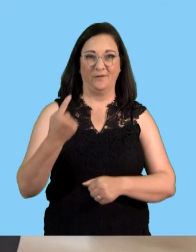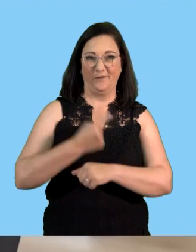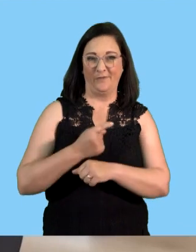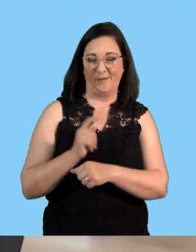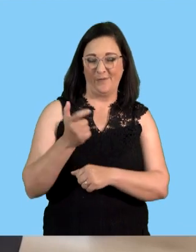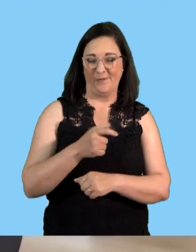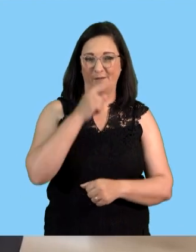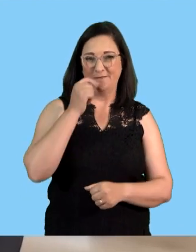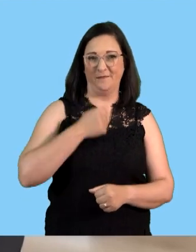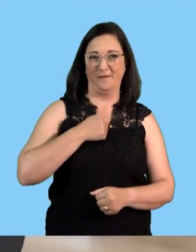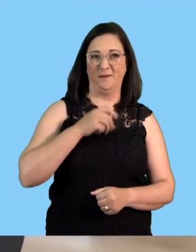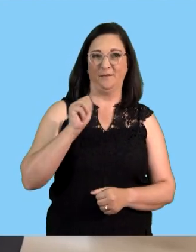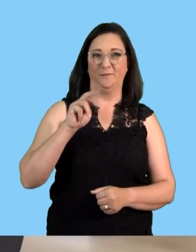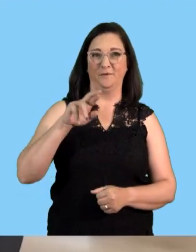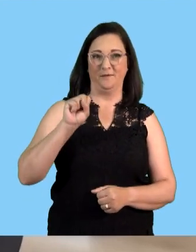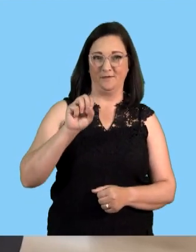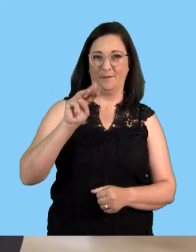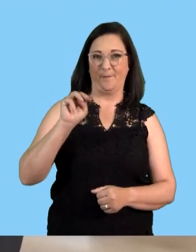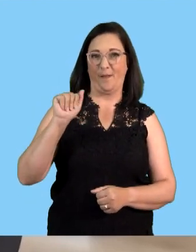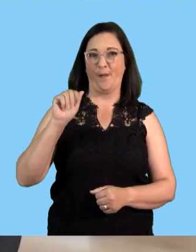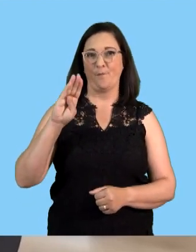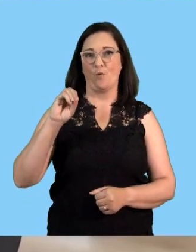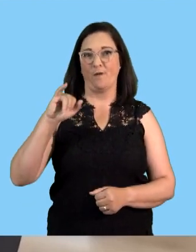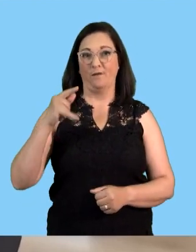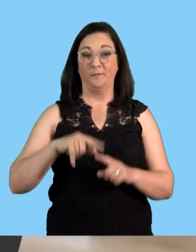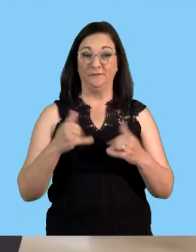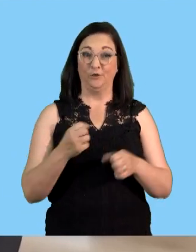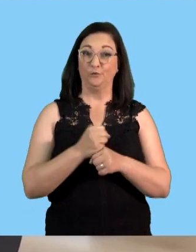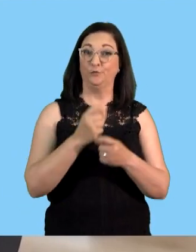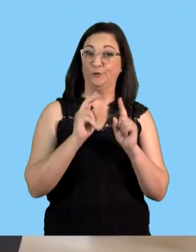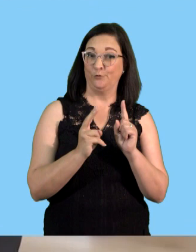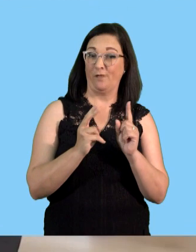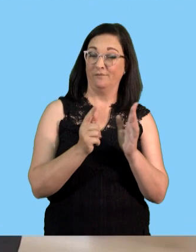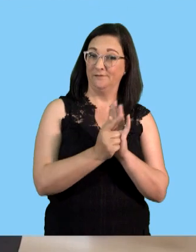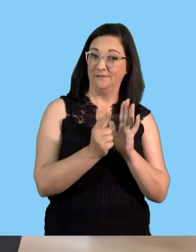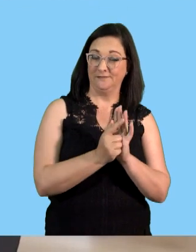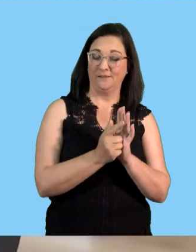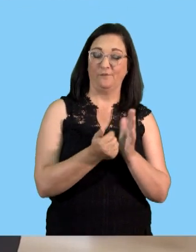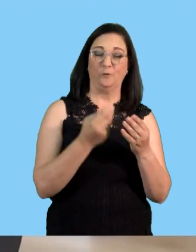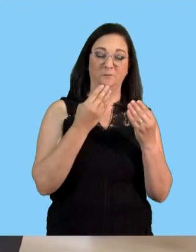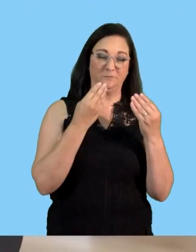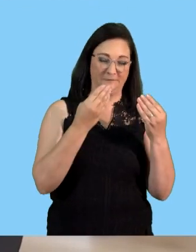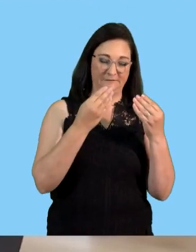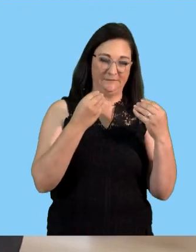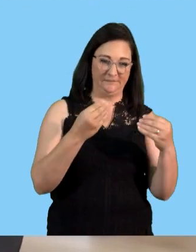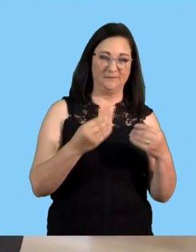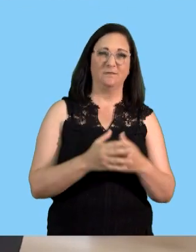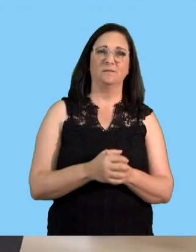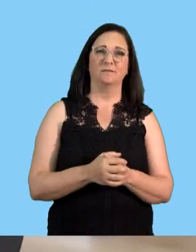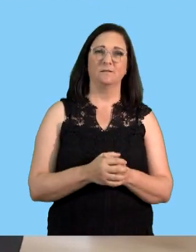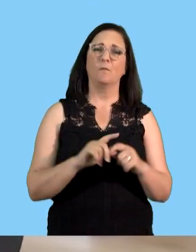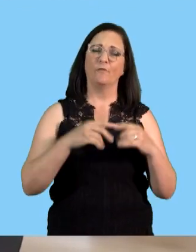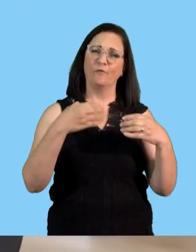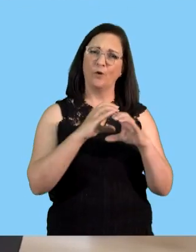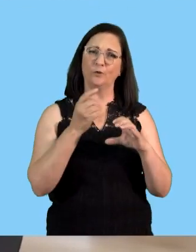Good day, everybody. My name is Miss Maboe. I welcome you to Grade 12 Business Studies Lessons. Today, we'll be focusing on the